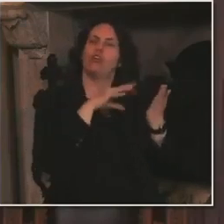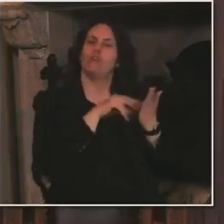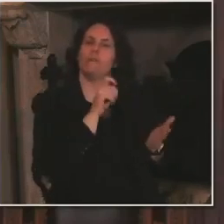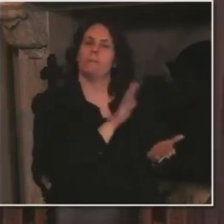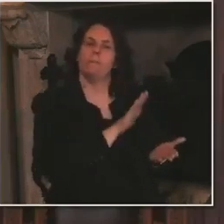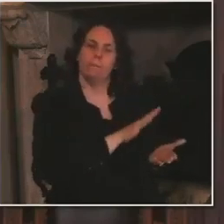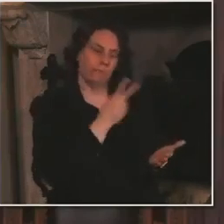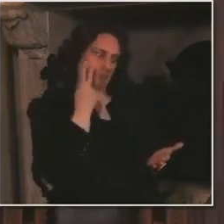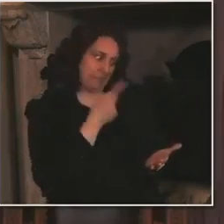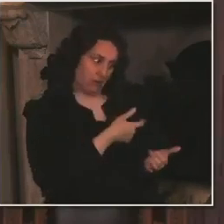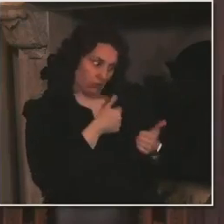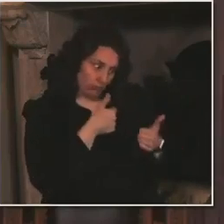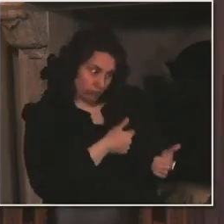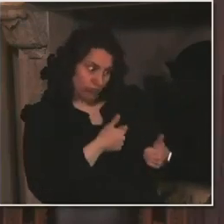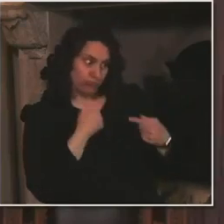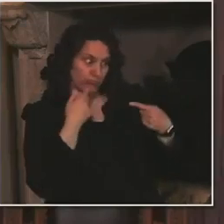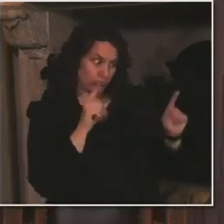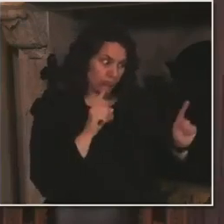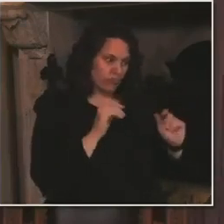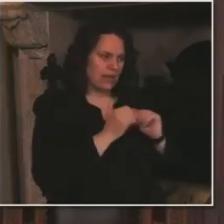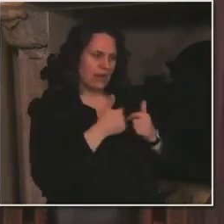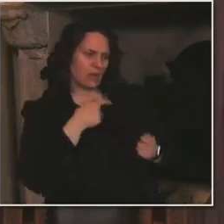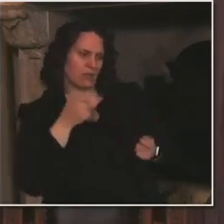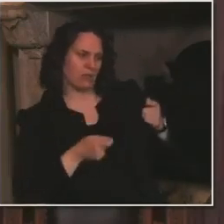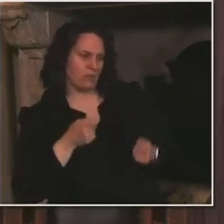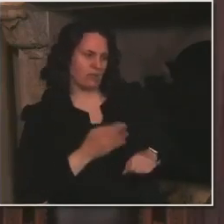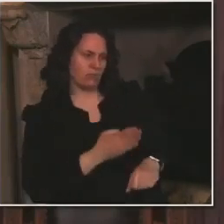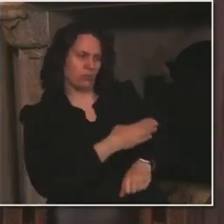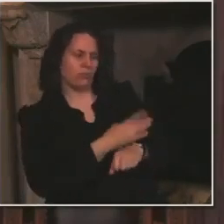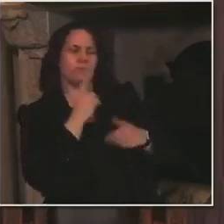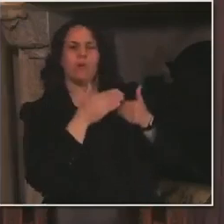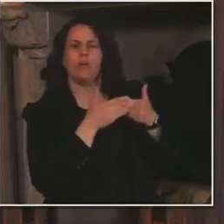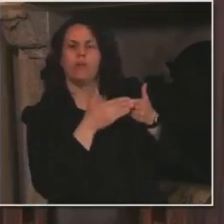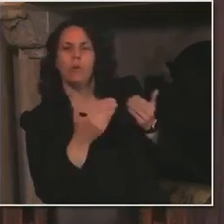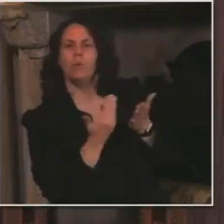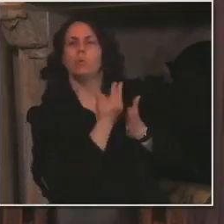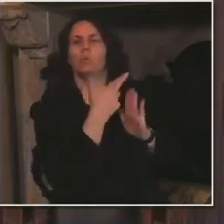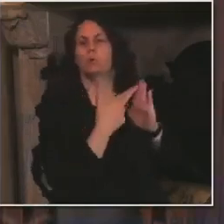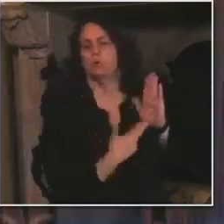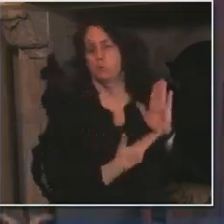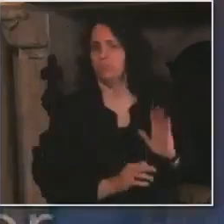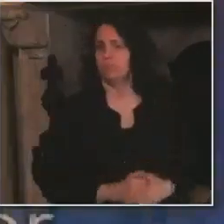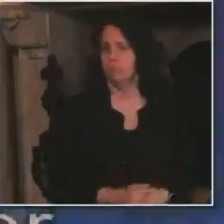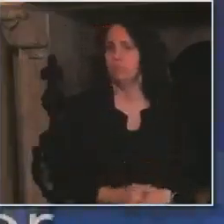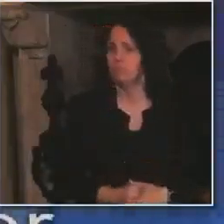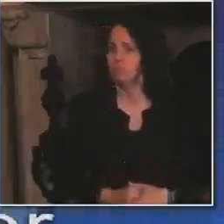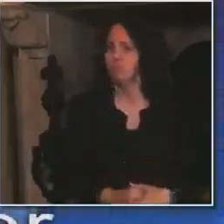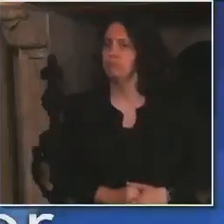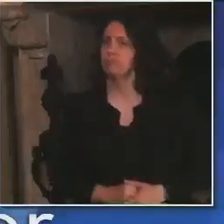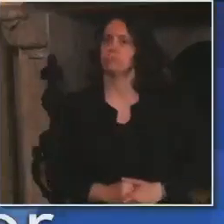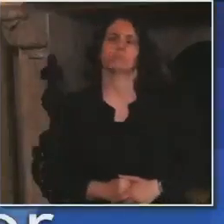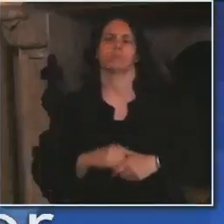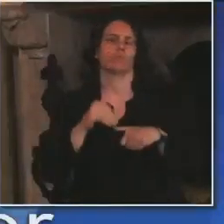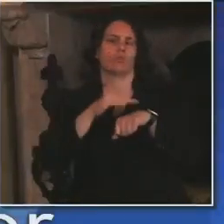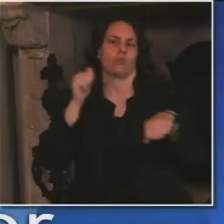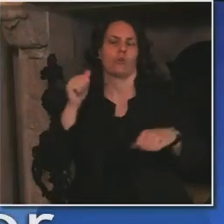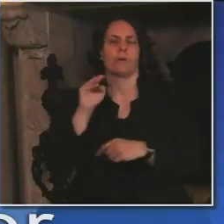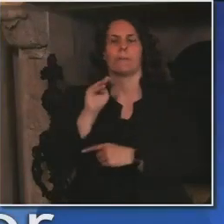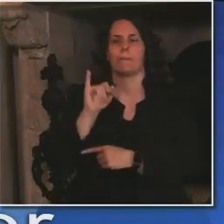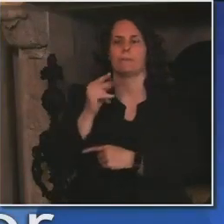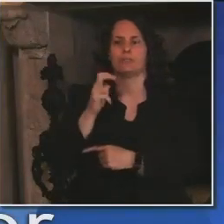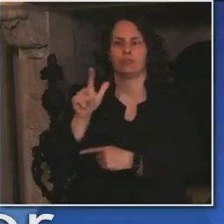what we've learned from that to going forward. Thank you, Victor. Now to Mitchell Schmidt from the Wisconsin State Journal.